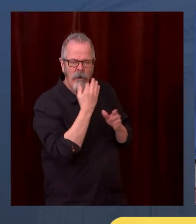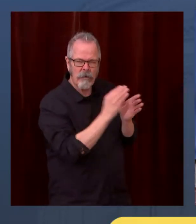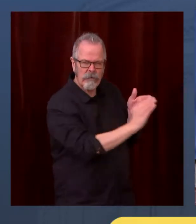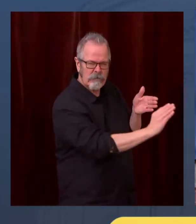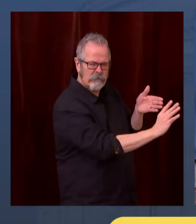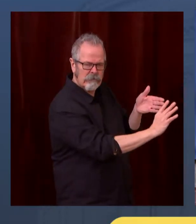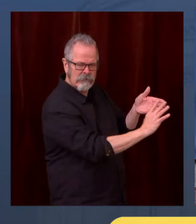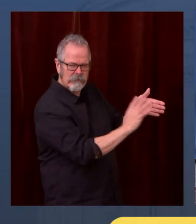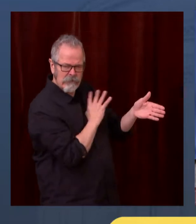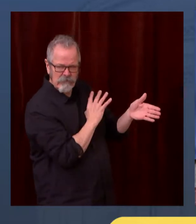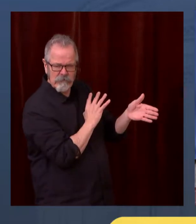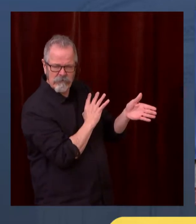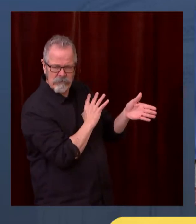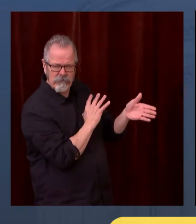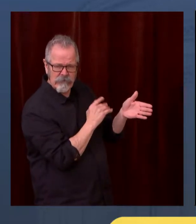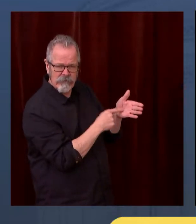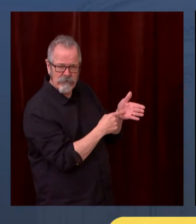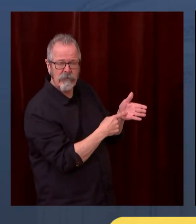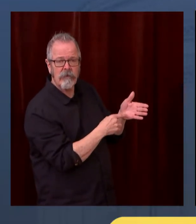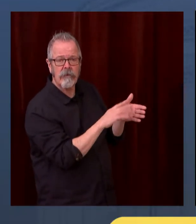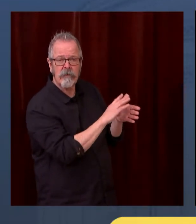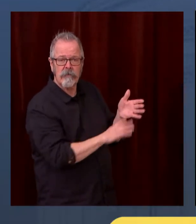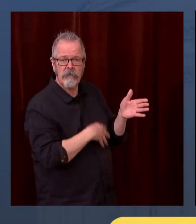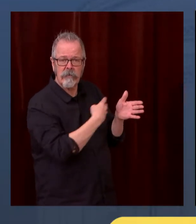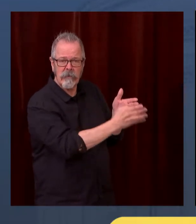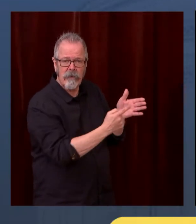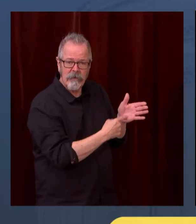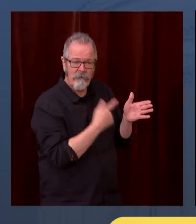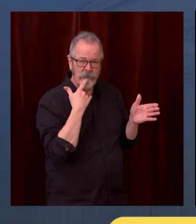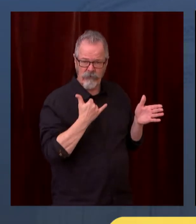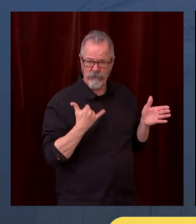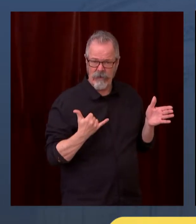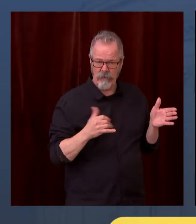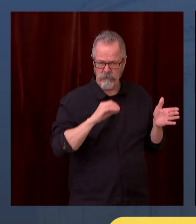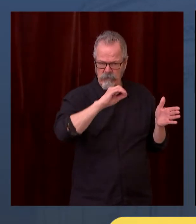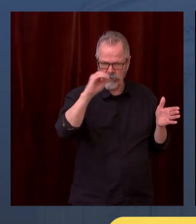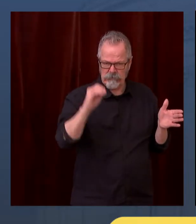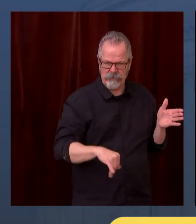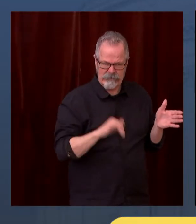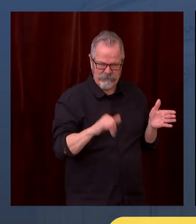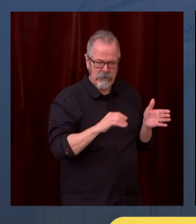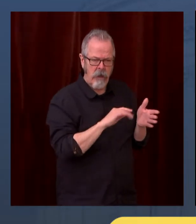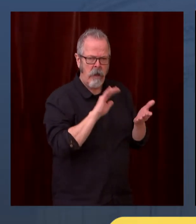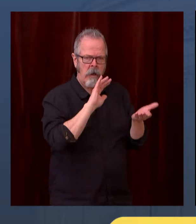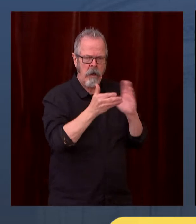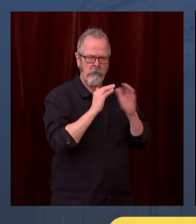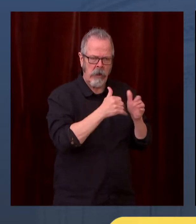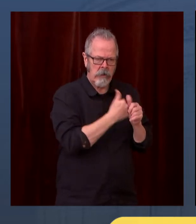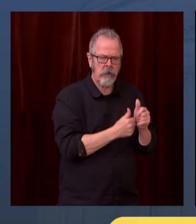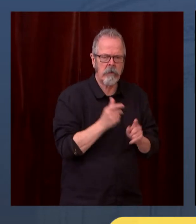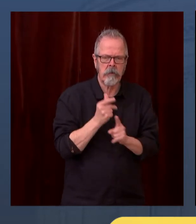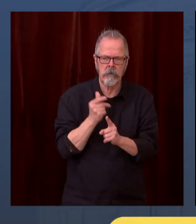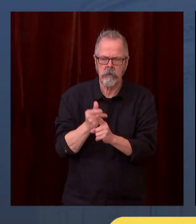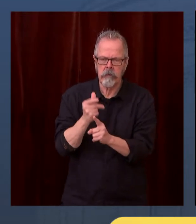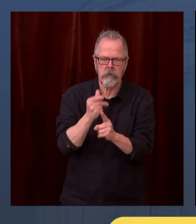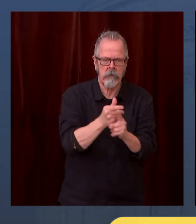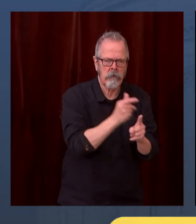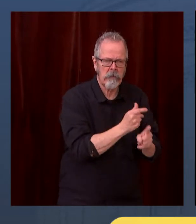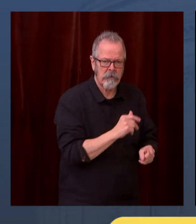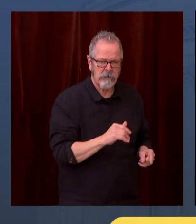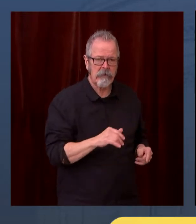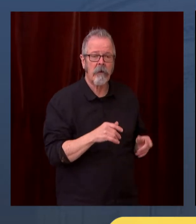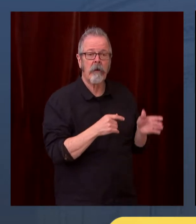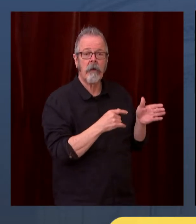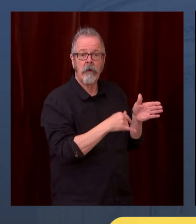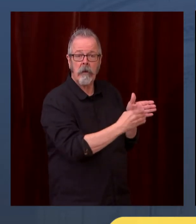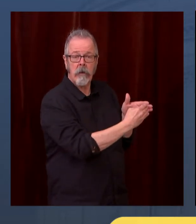This graph shows where we stand as a percentage of the doses that have been delivered to us, as to what percentage have actually